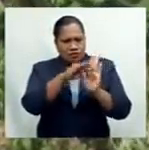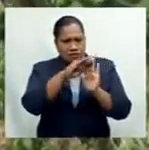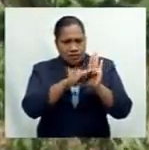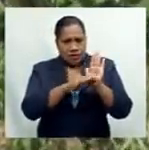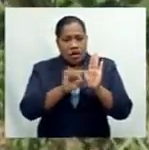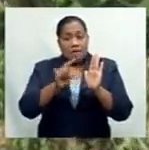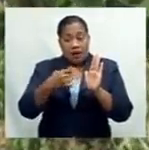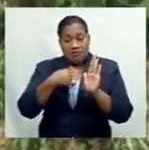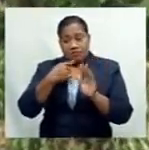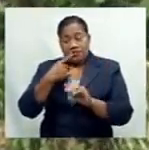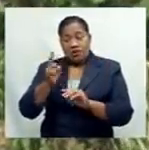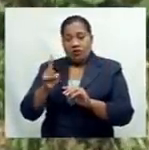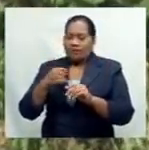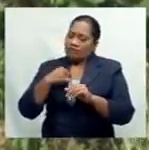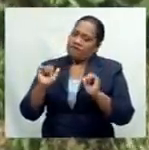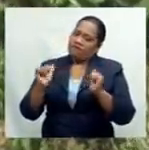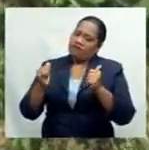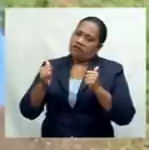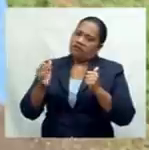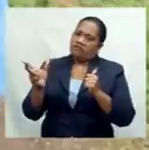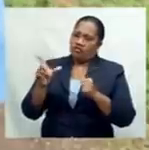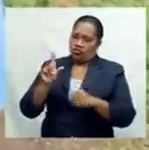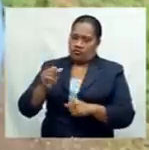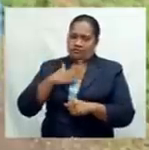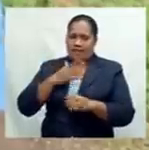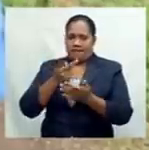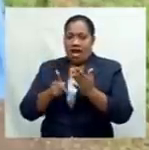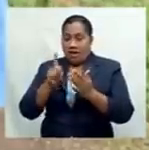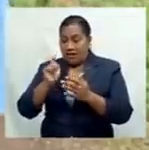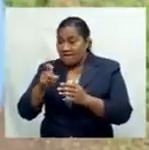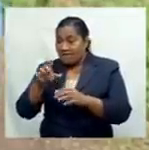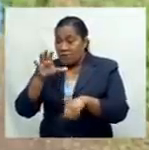my part. If they are caught by the police, then it's their problem.